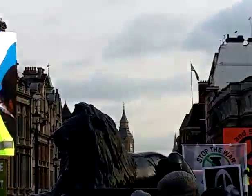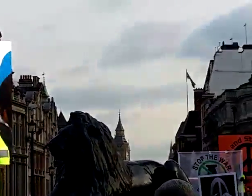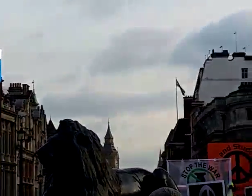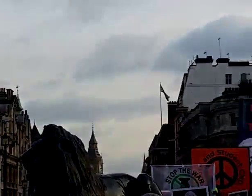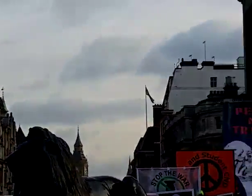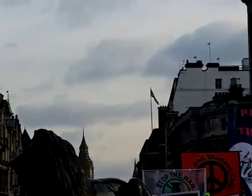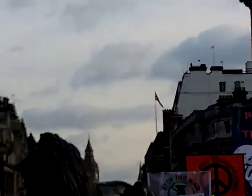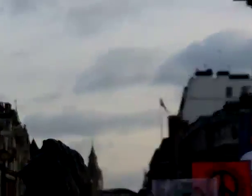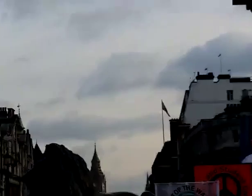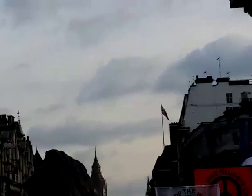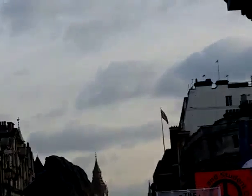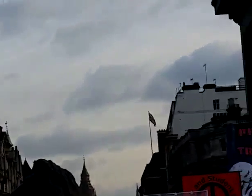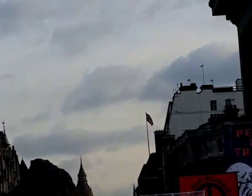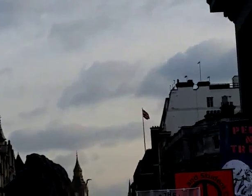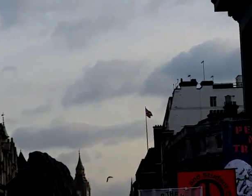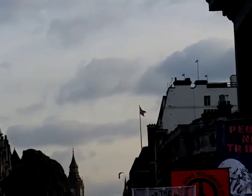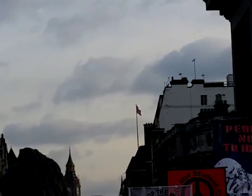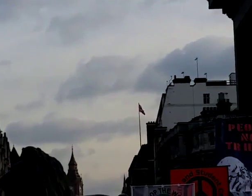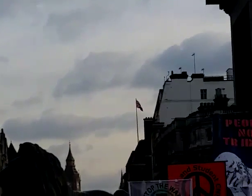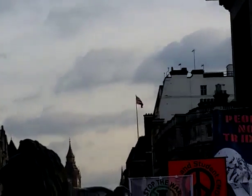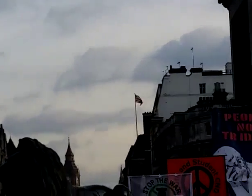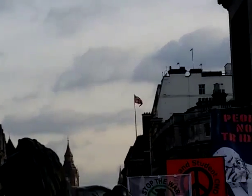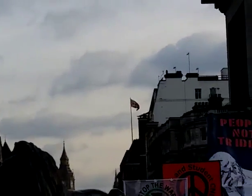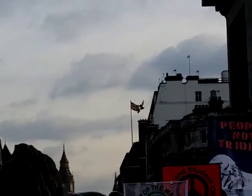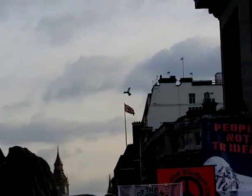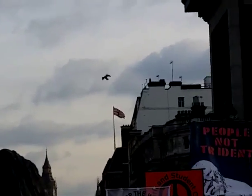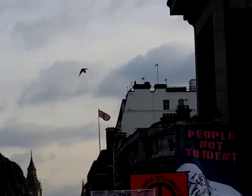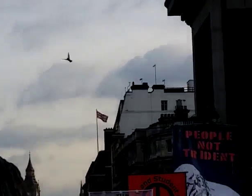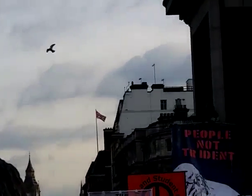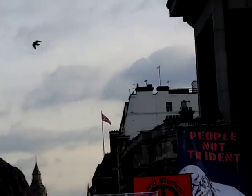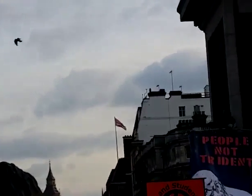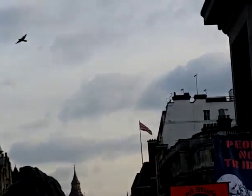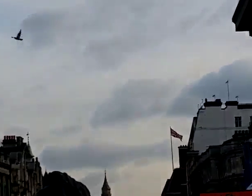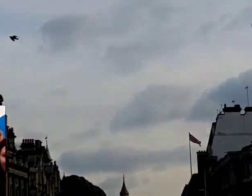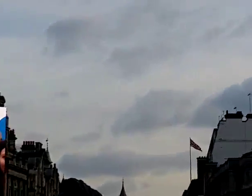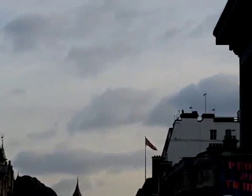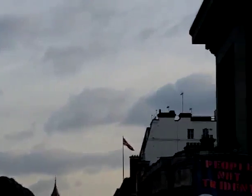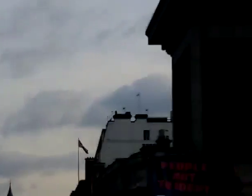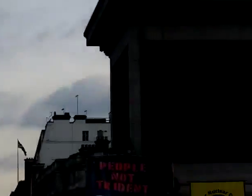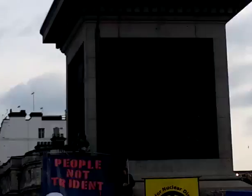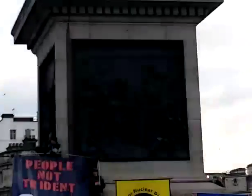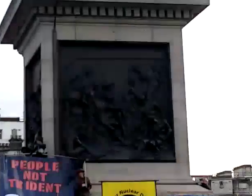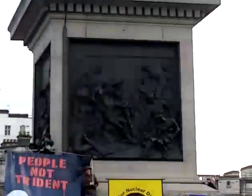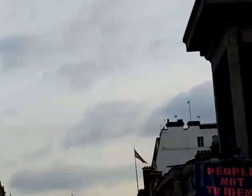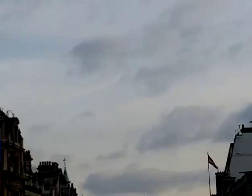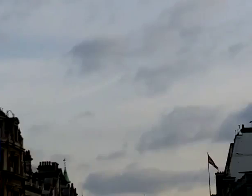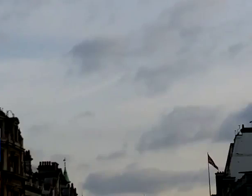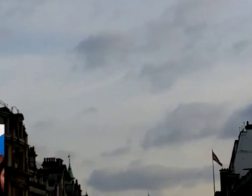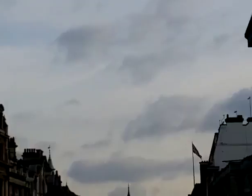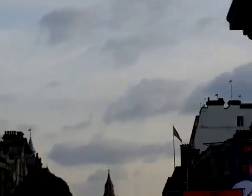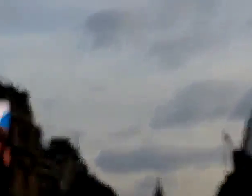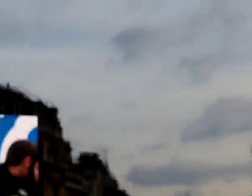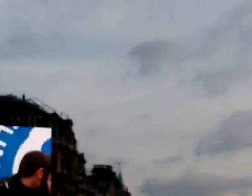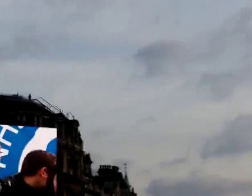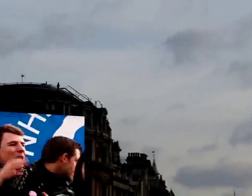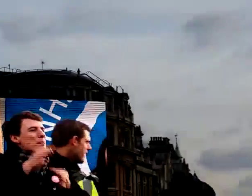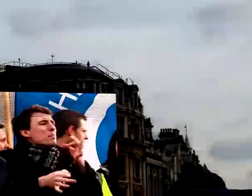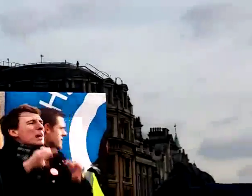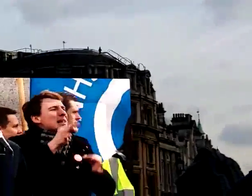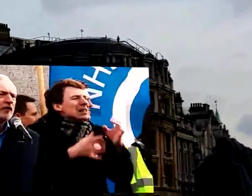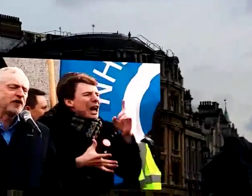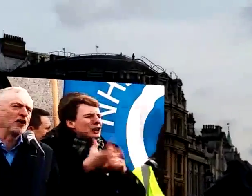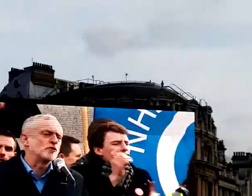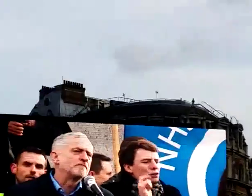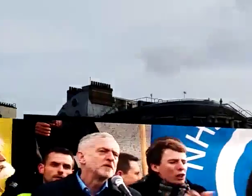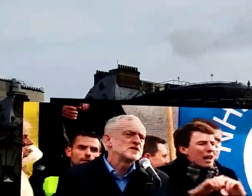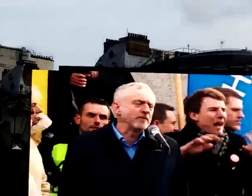process. Openness and inclusion are surely what we are strong about, what we're good about, political change. So